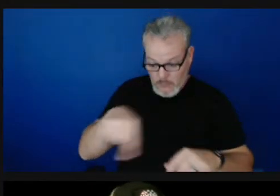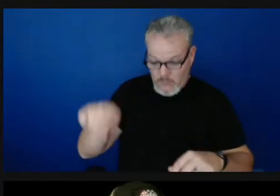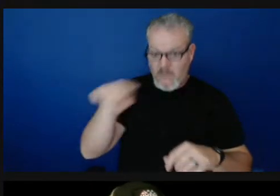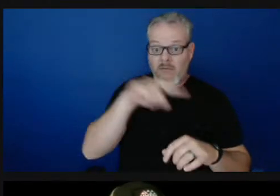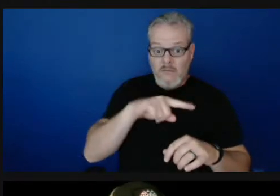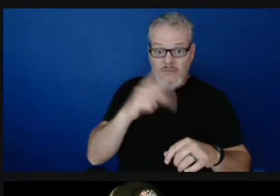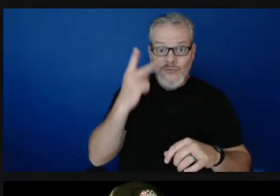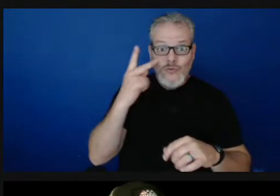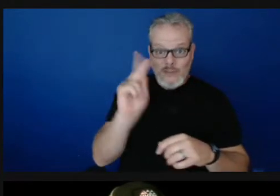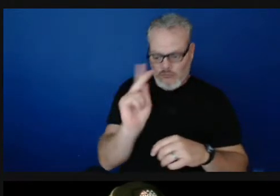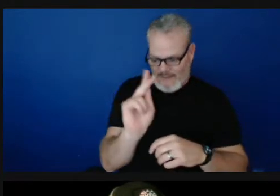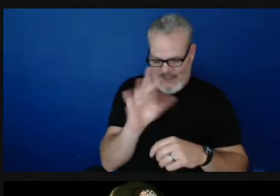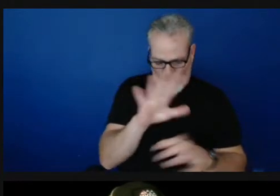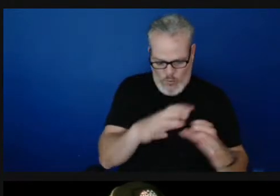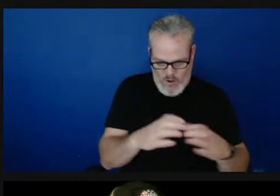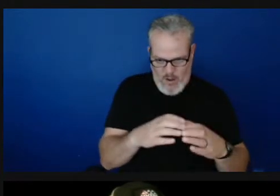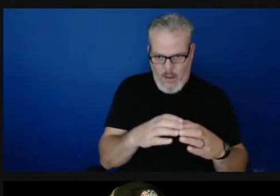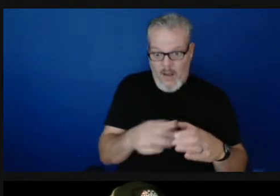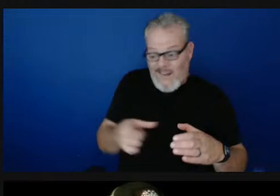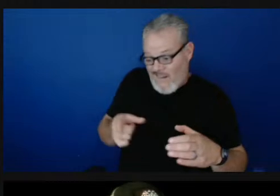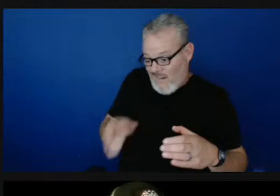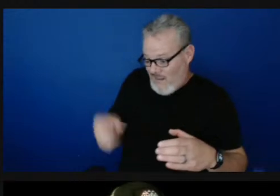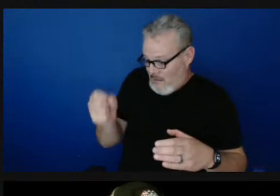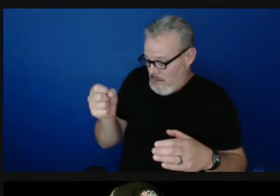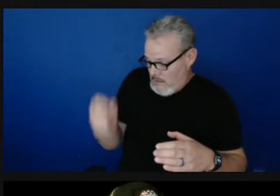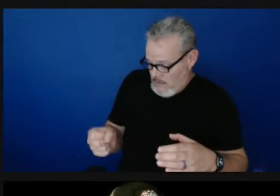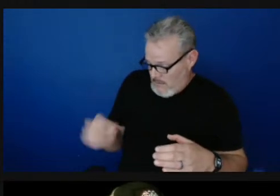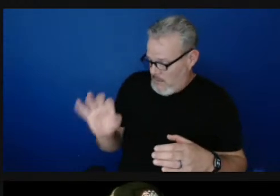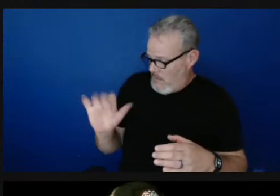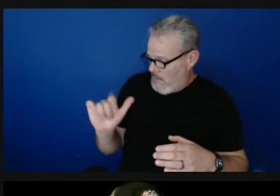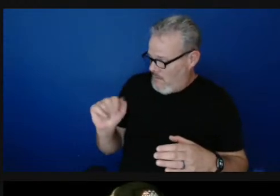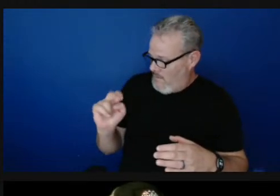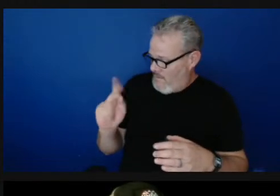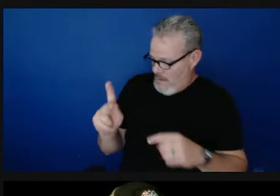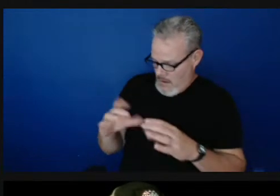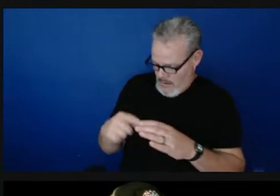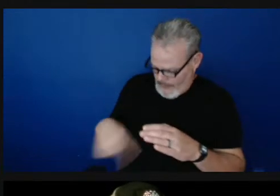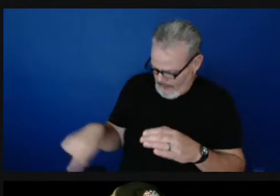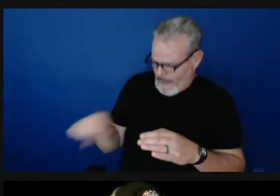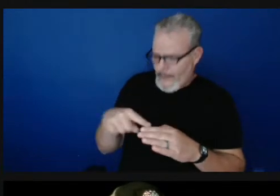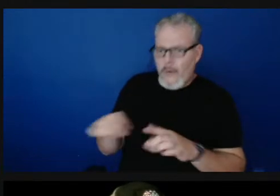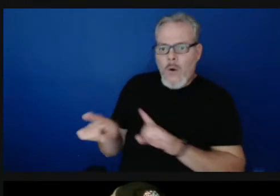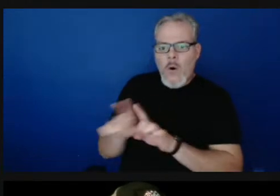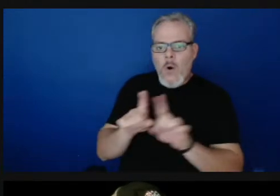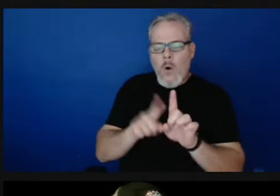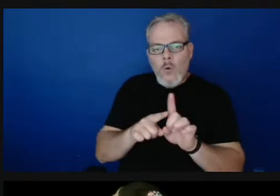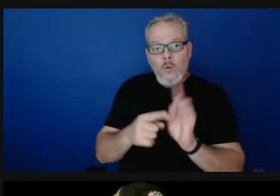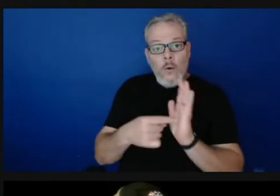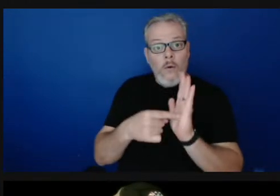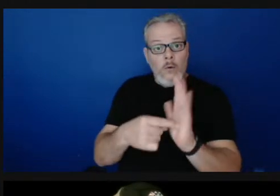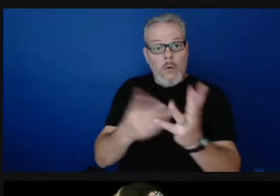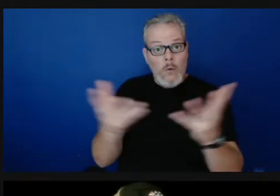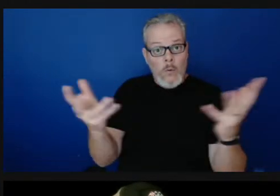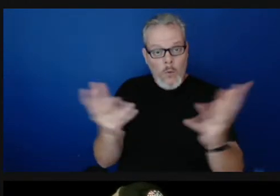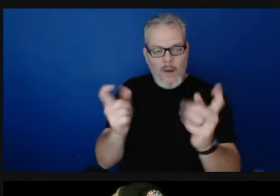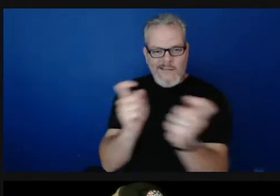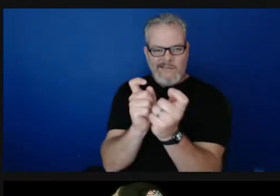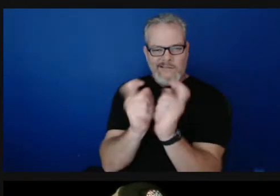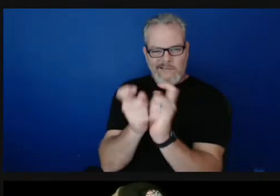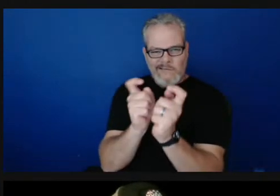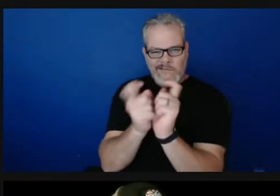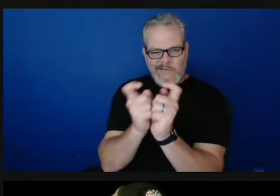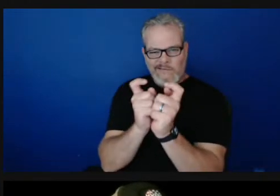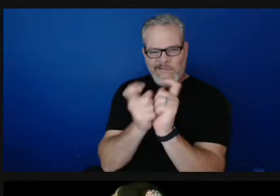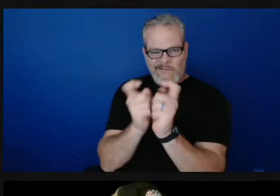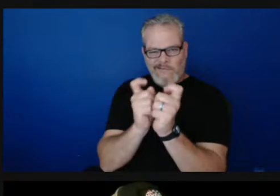this south flank population as well, which usually indicates adjustment of the volcano's south flank to magma building